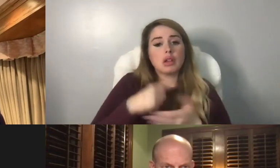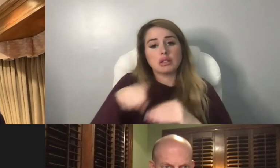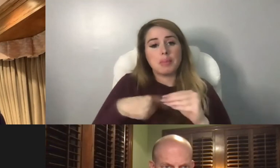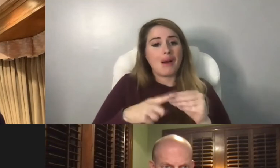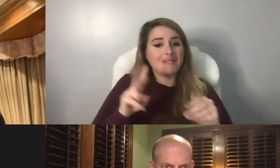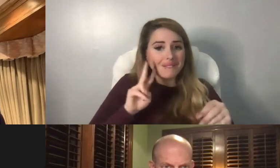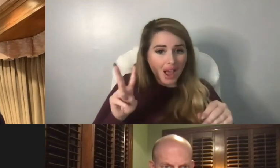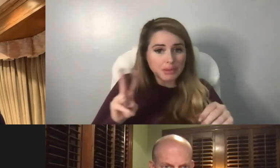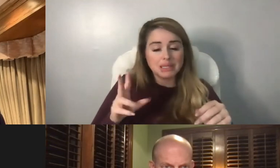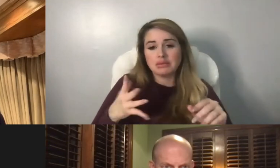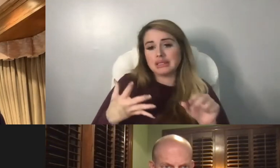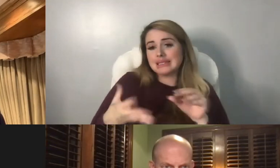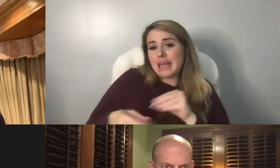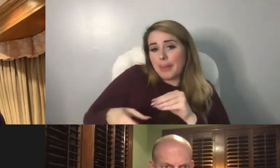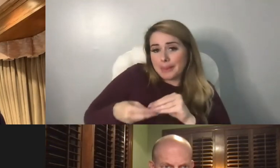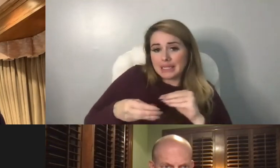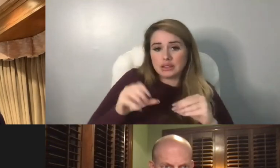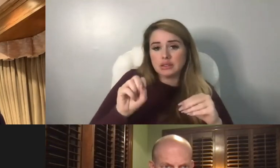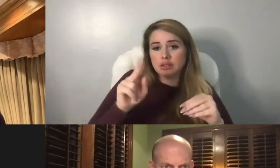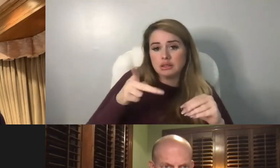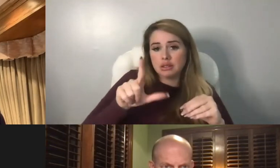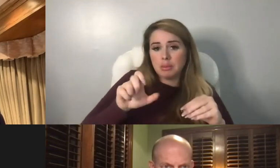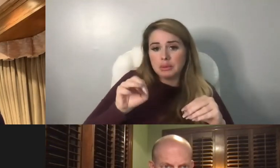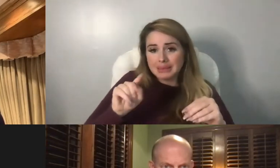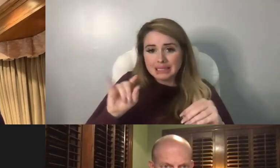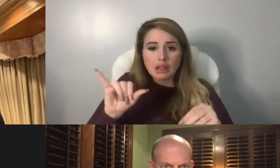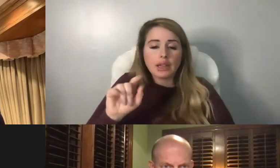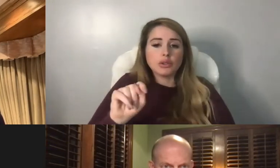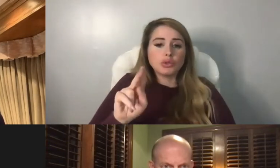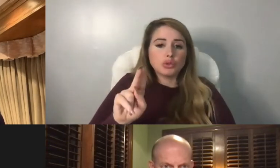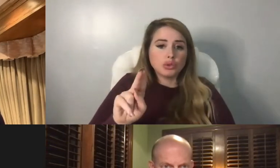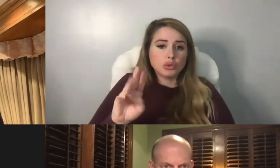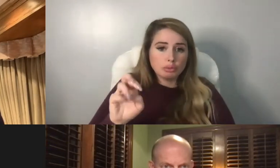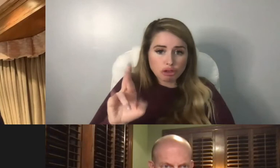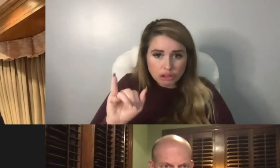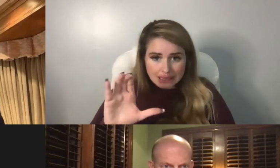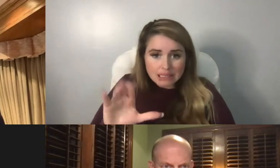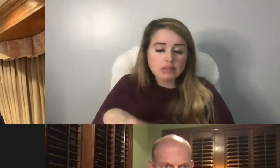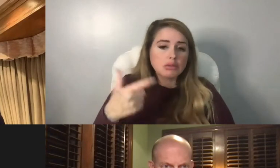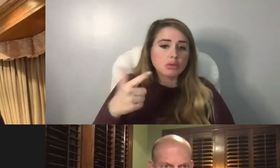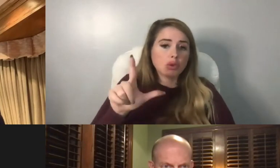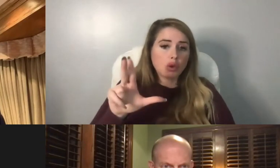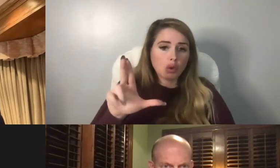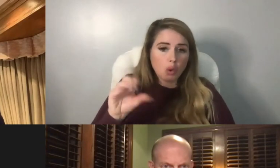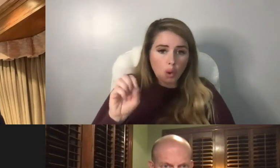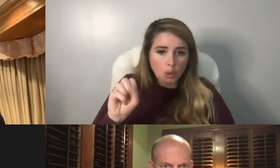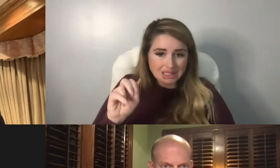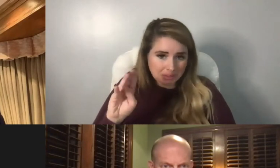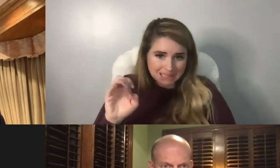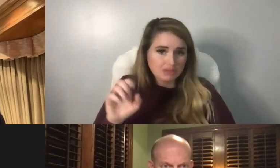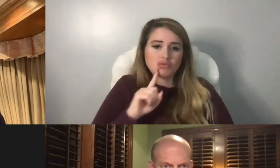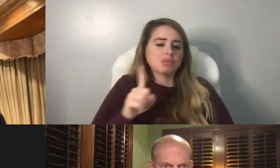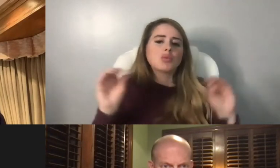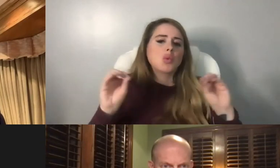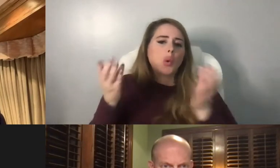and supplements, things like turmeric or glucosamine. Again, no real data, but a few patients have told